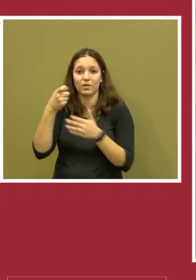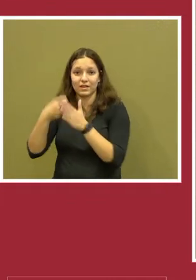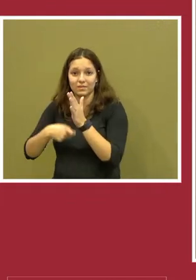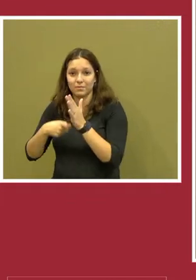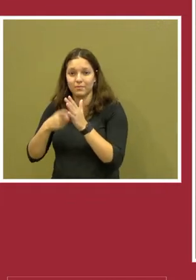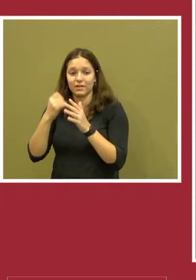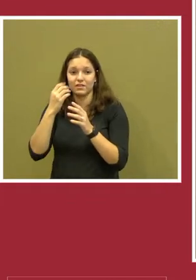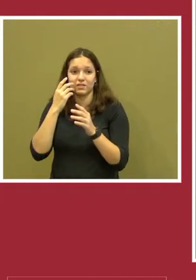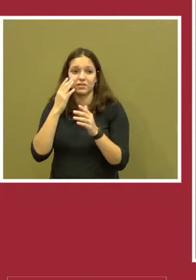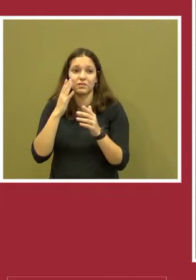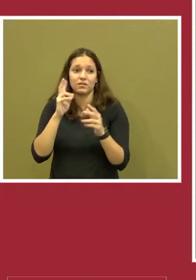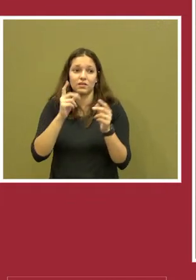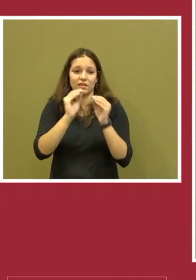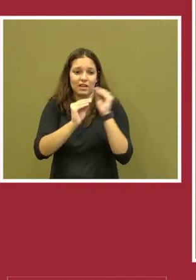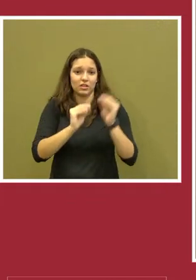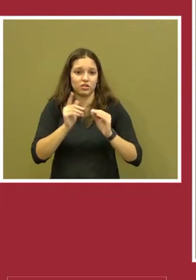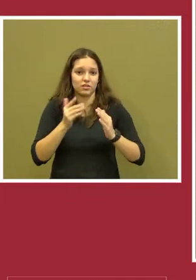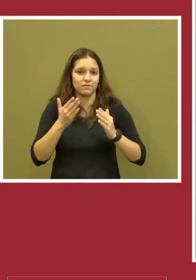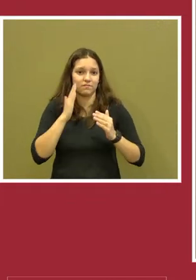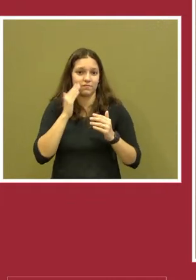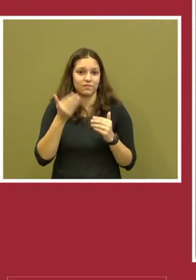does anybody have any questions?